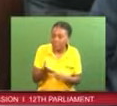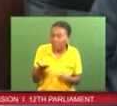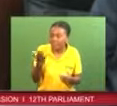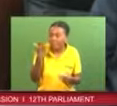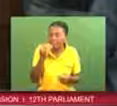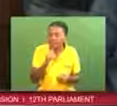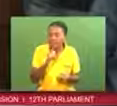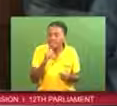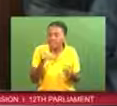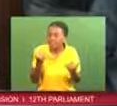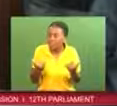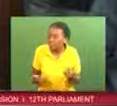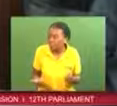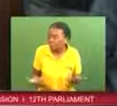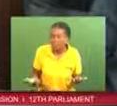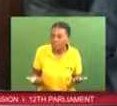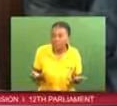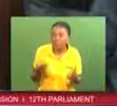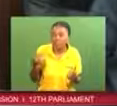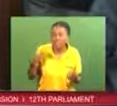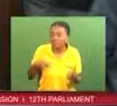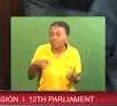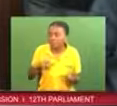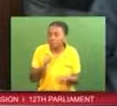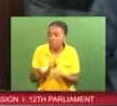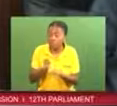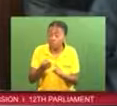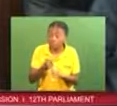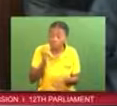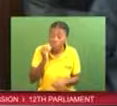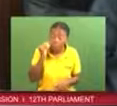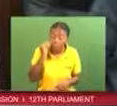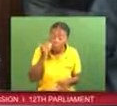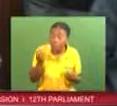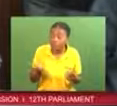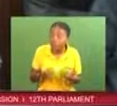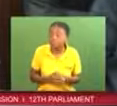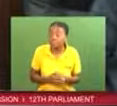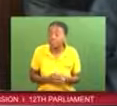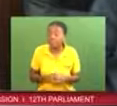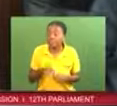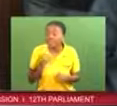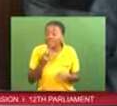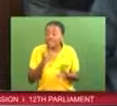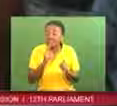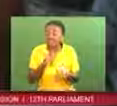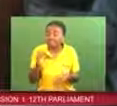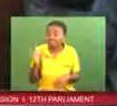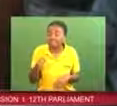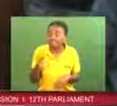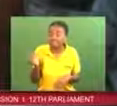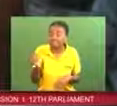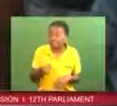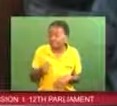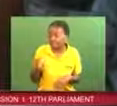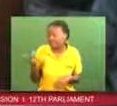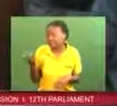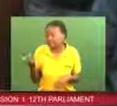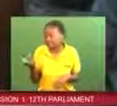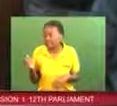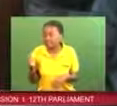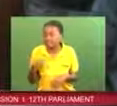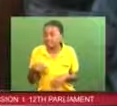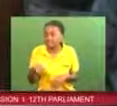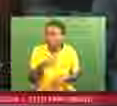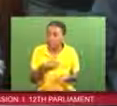from working from home. And our response to that is, yes, while we had to work from